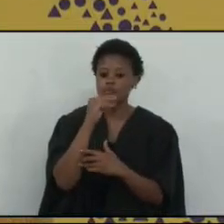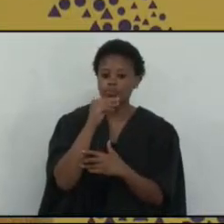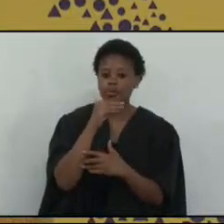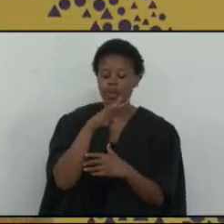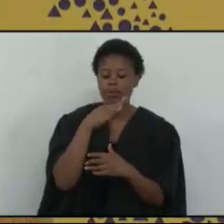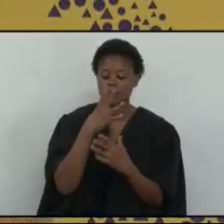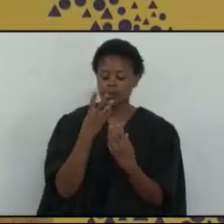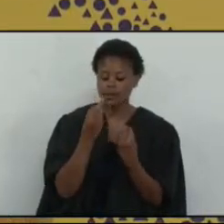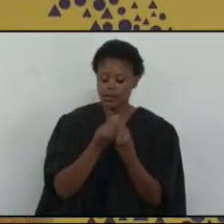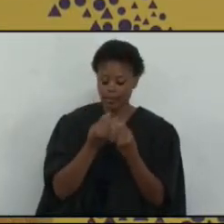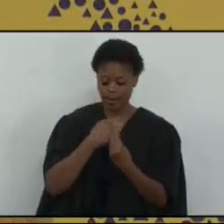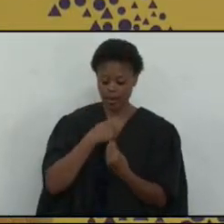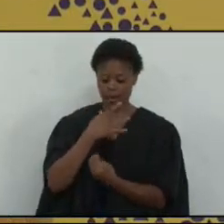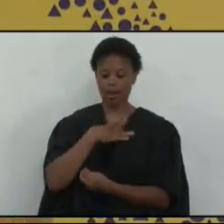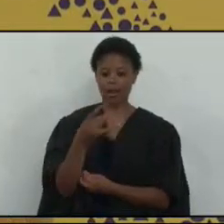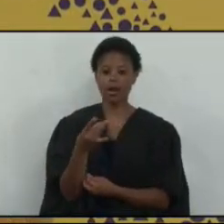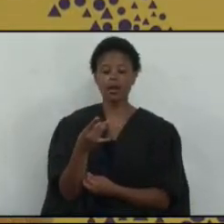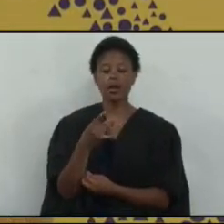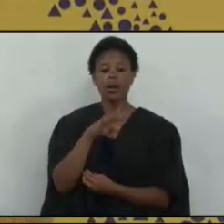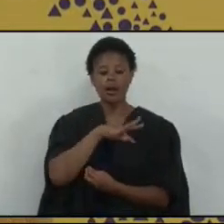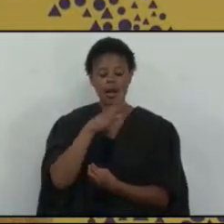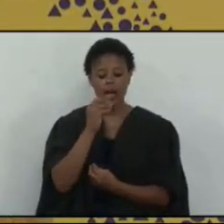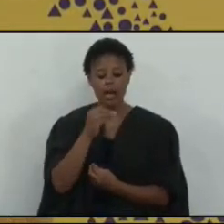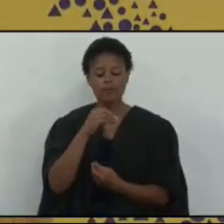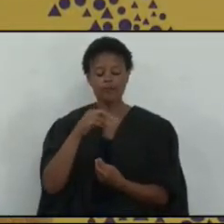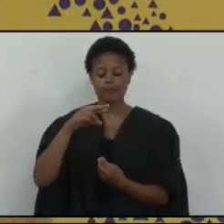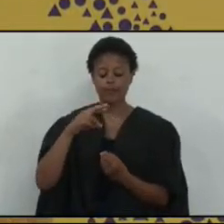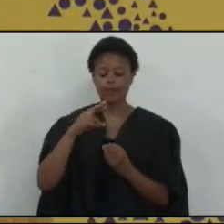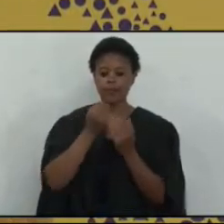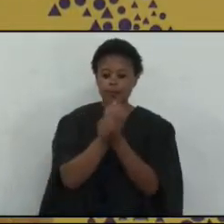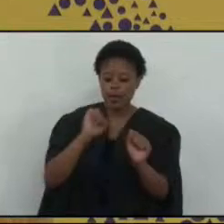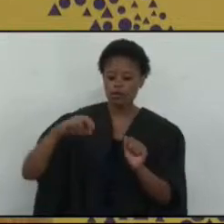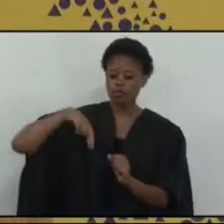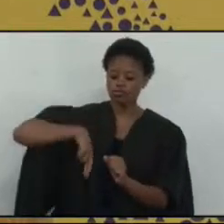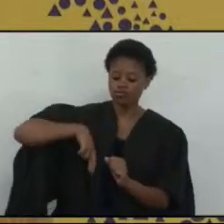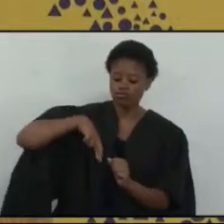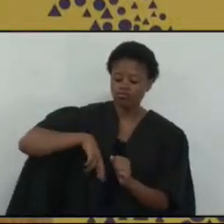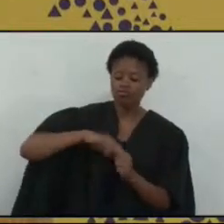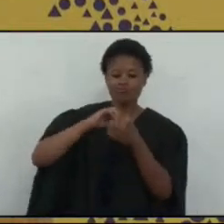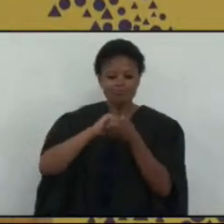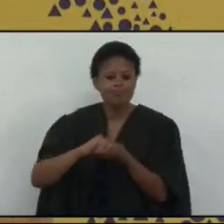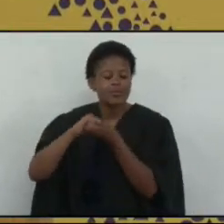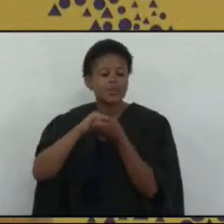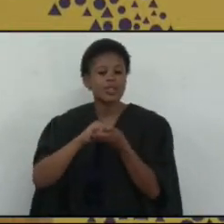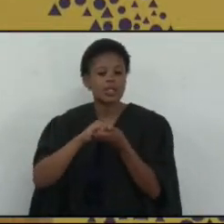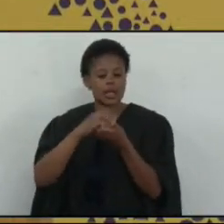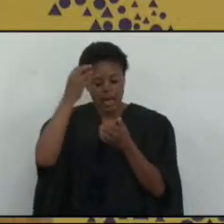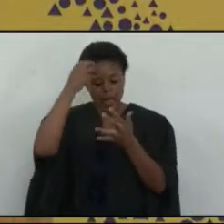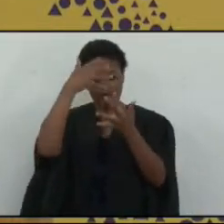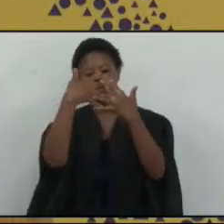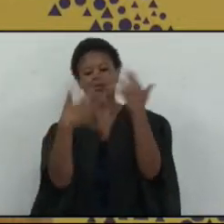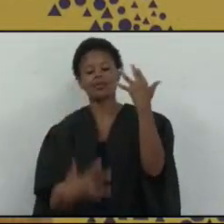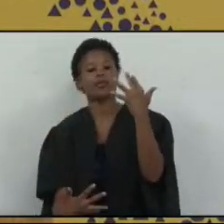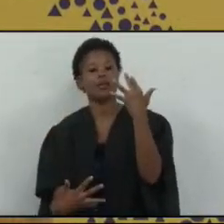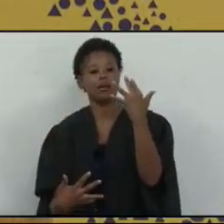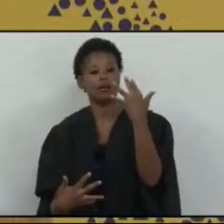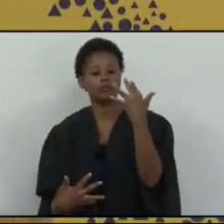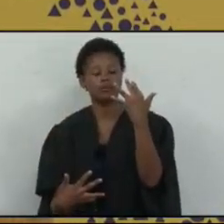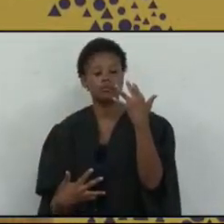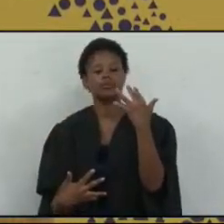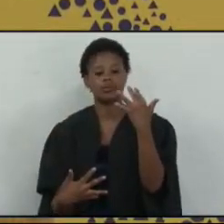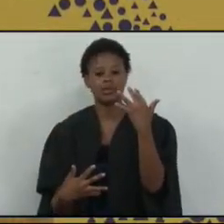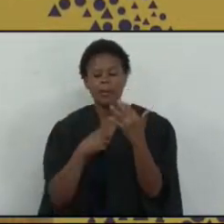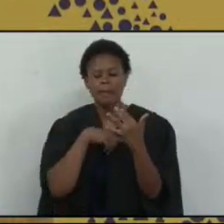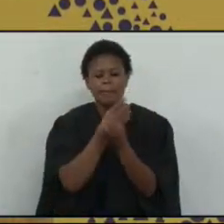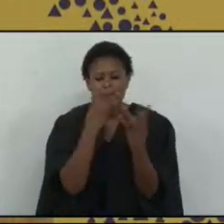hold very dear. We have freedom of religion and of association, and I mean, you all know that the list is endless. But as